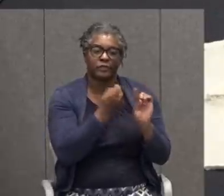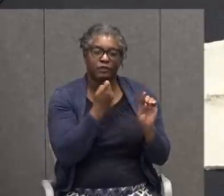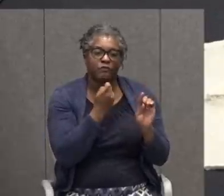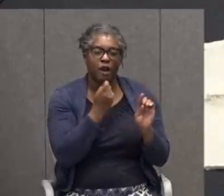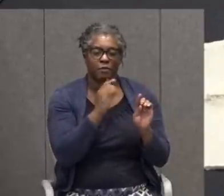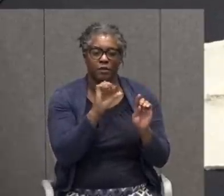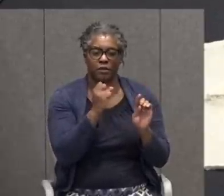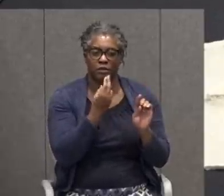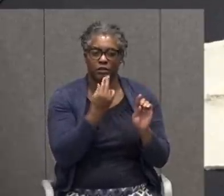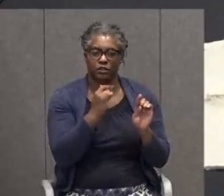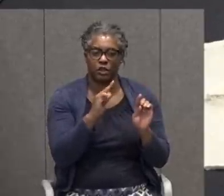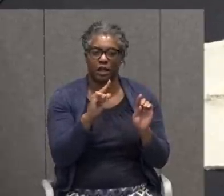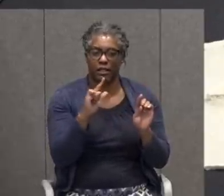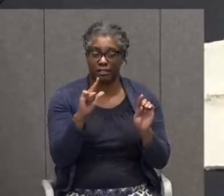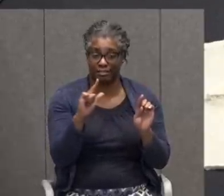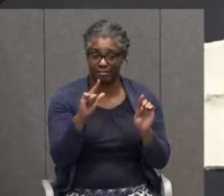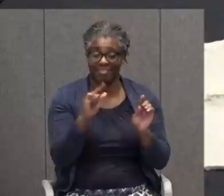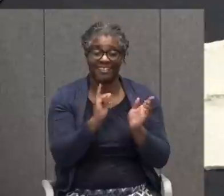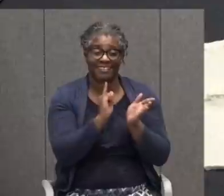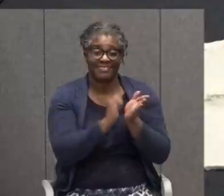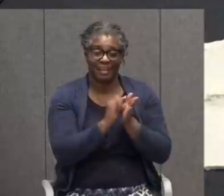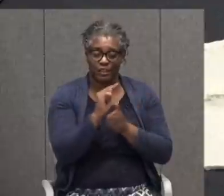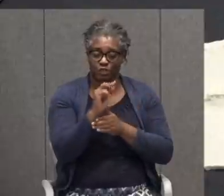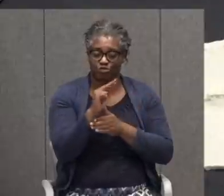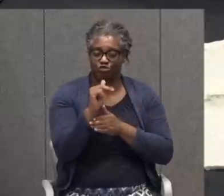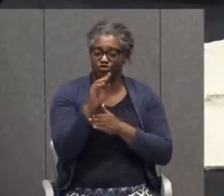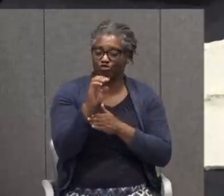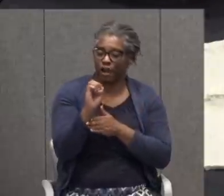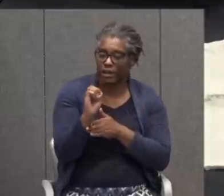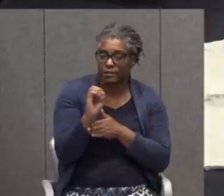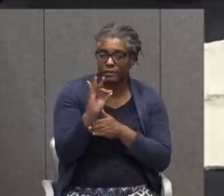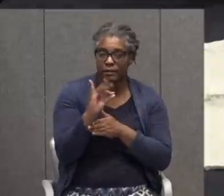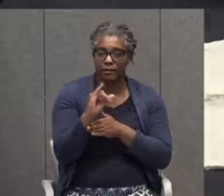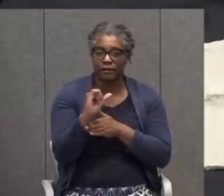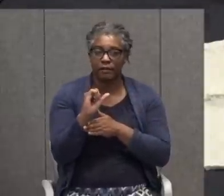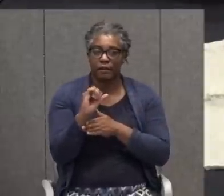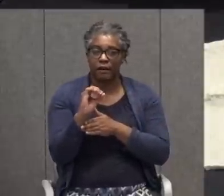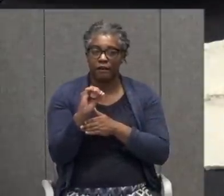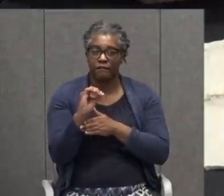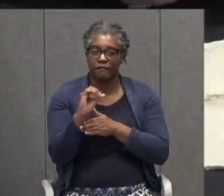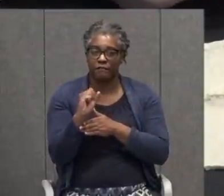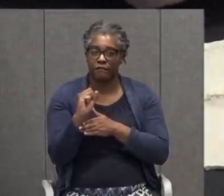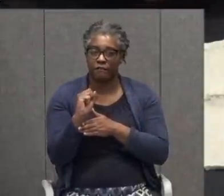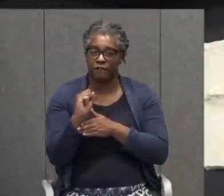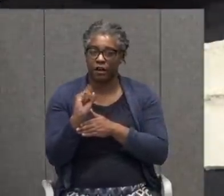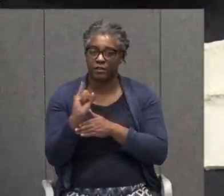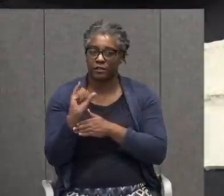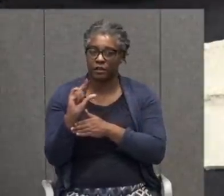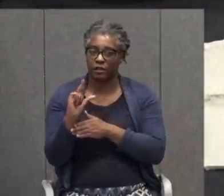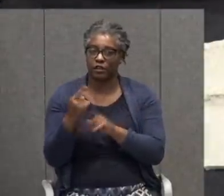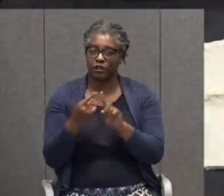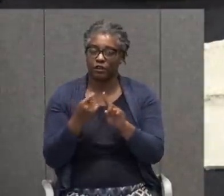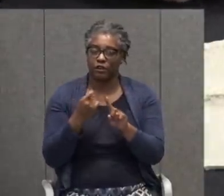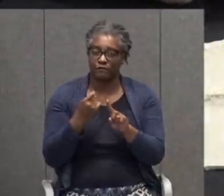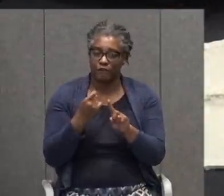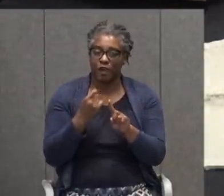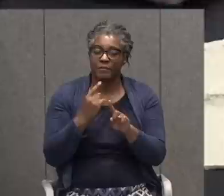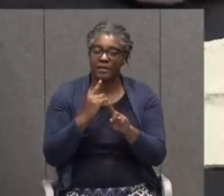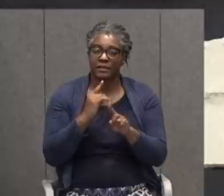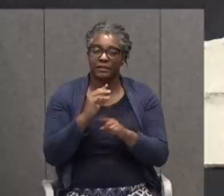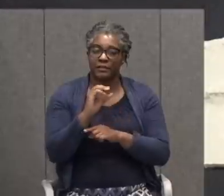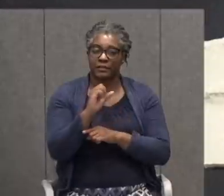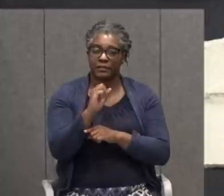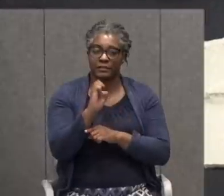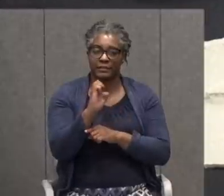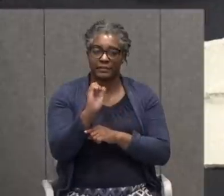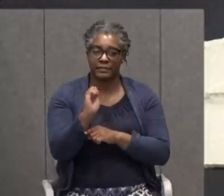this is a trace fossil of a seashell. And then these other three are actually seashells themselves that